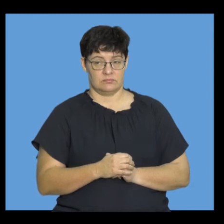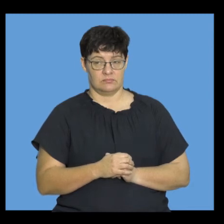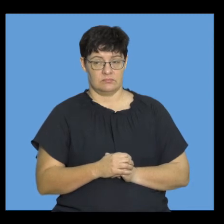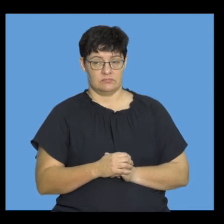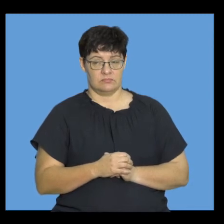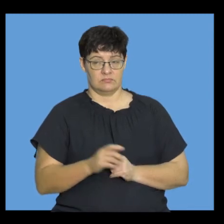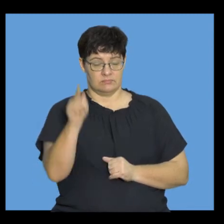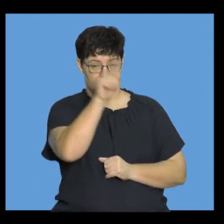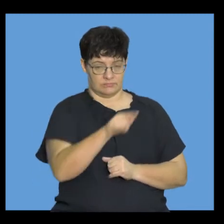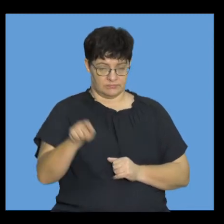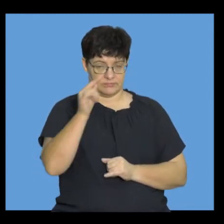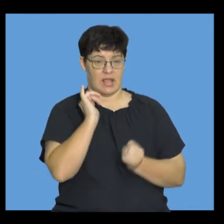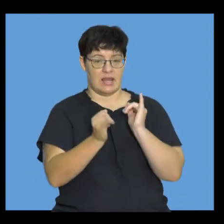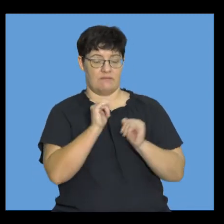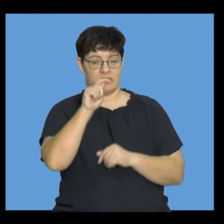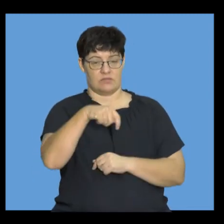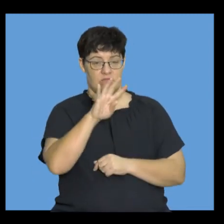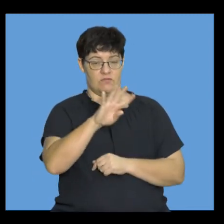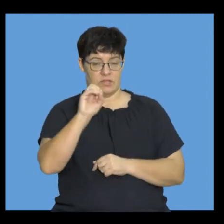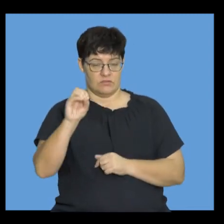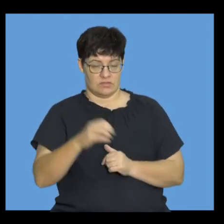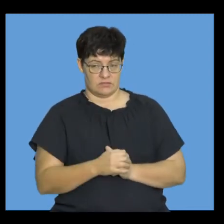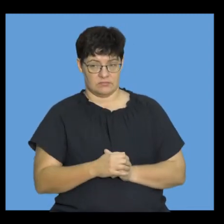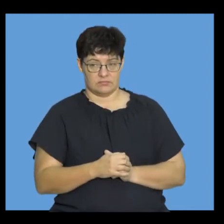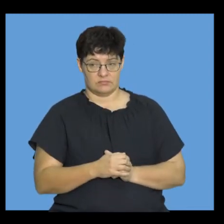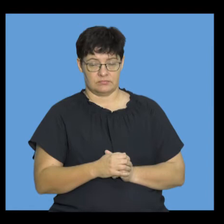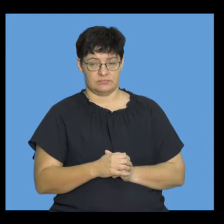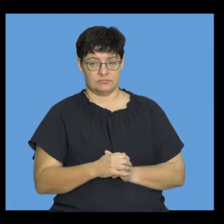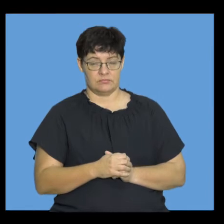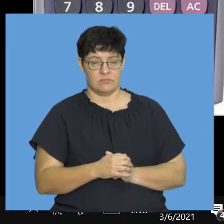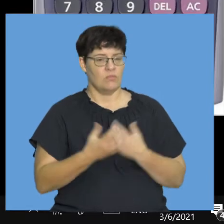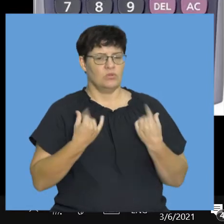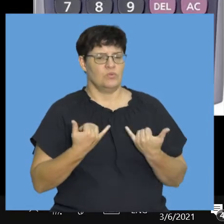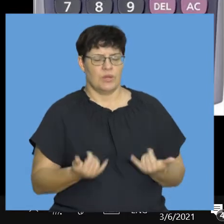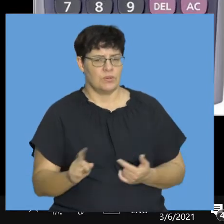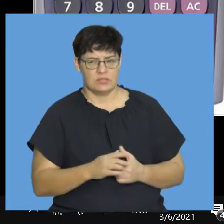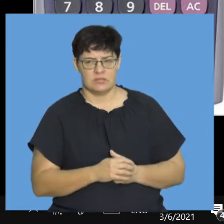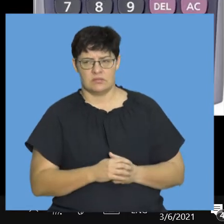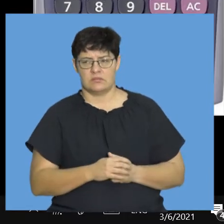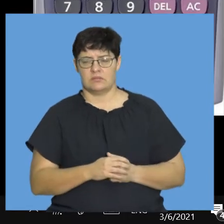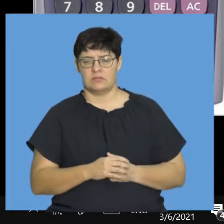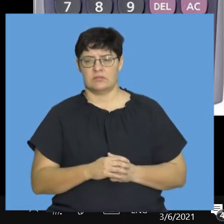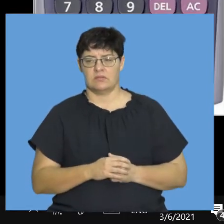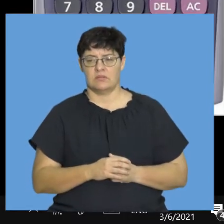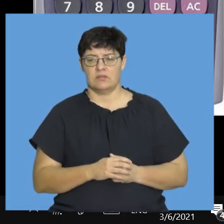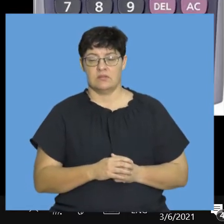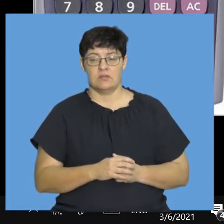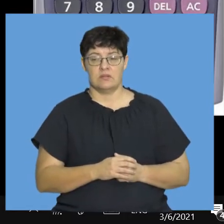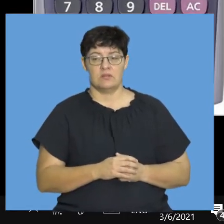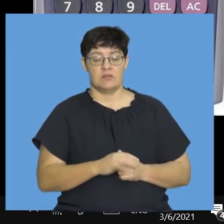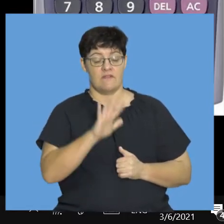There's my 11,400. Okay, now what do? Watch what I do now. I take my